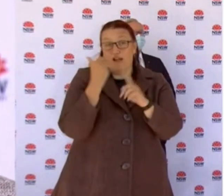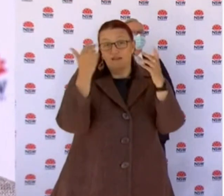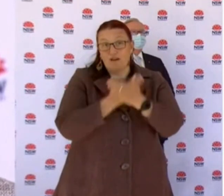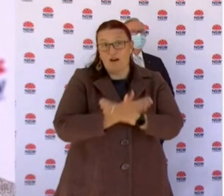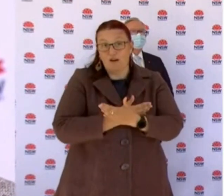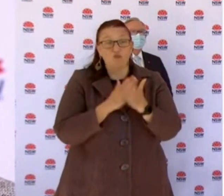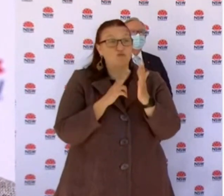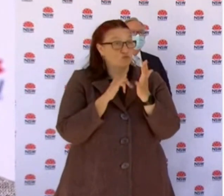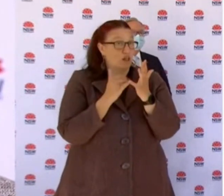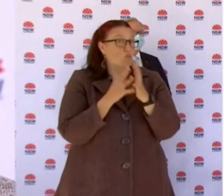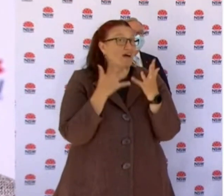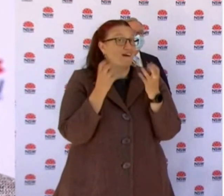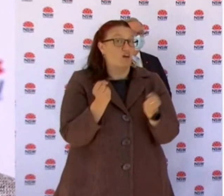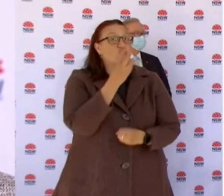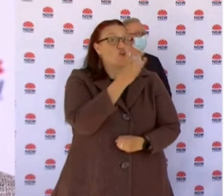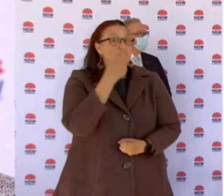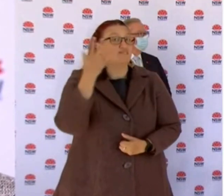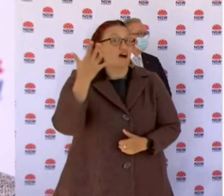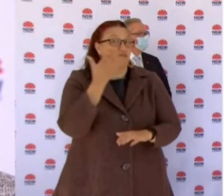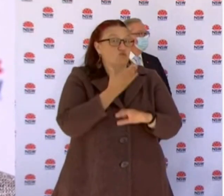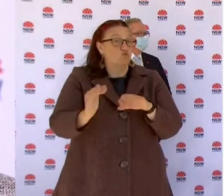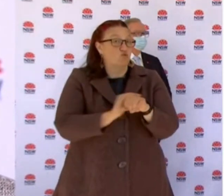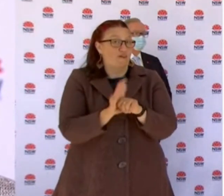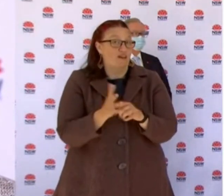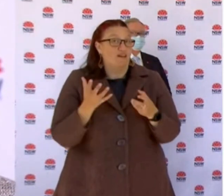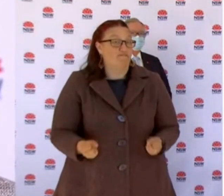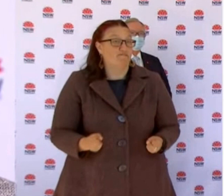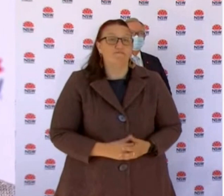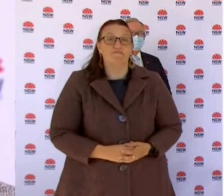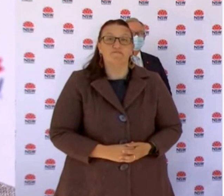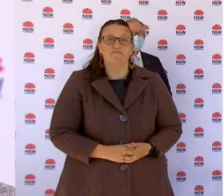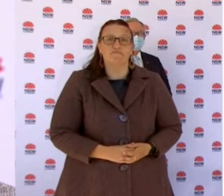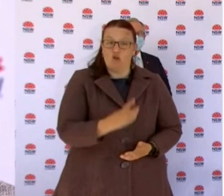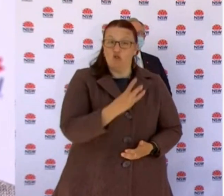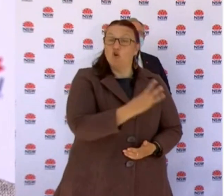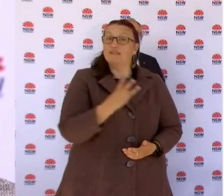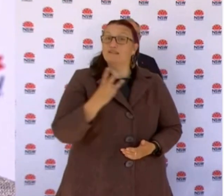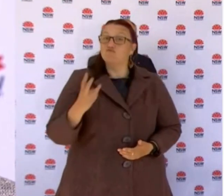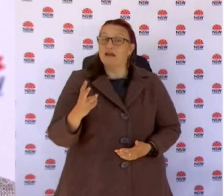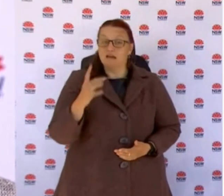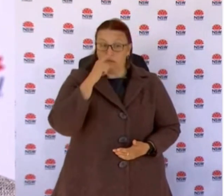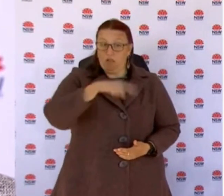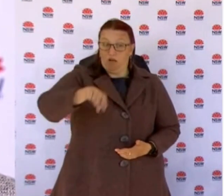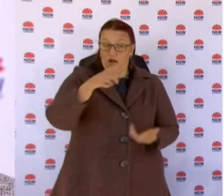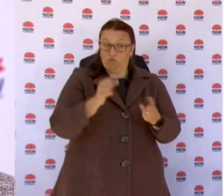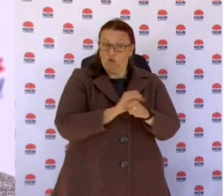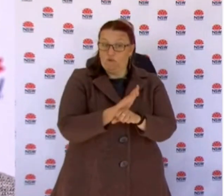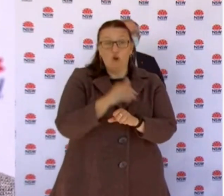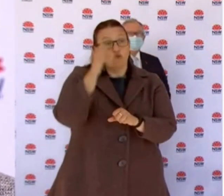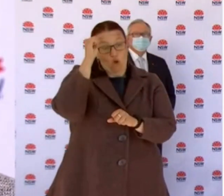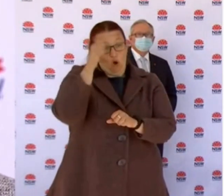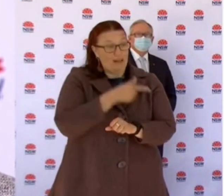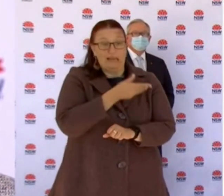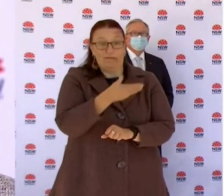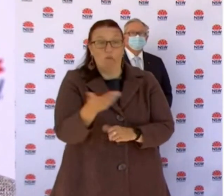24 hours to 8 p.m. last night. 33 cases are linked to a known case or cluster, and 20